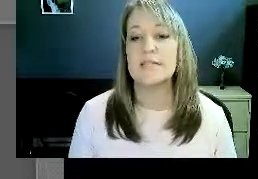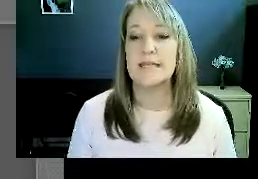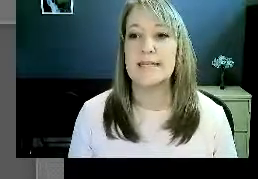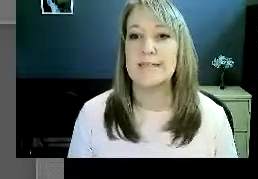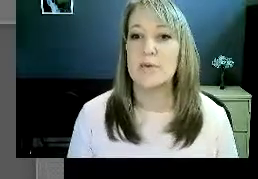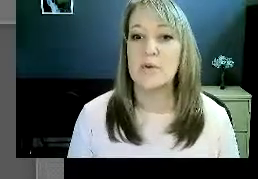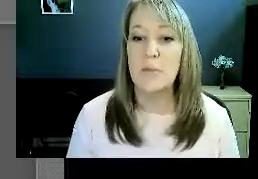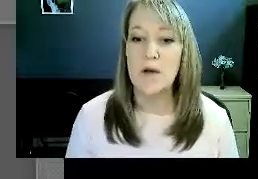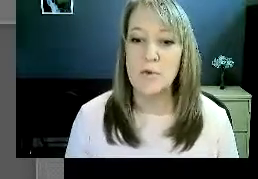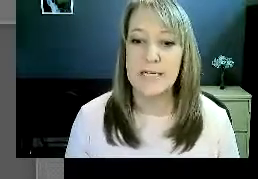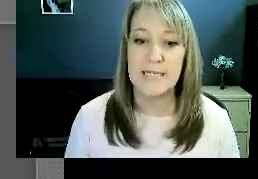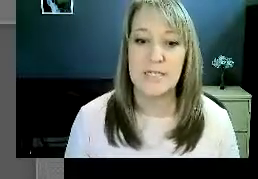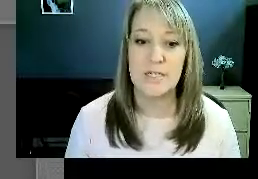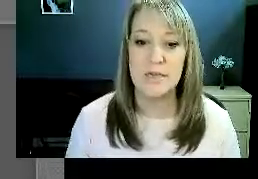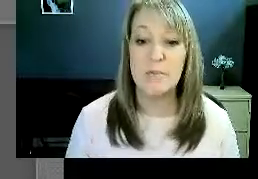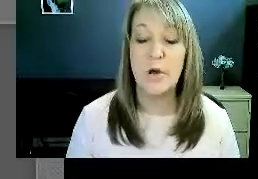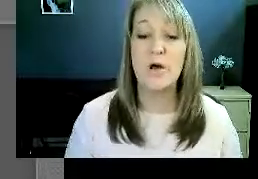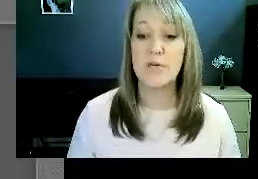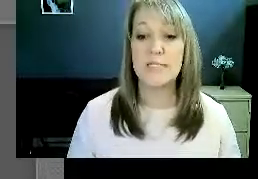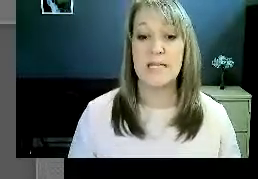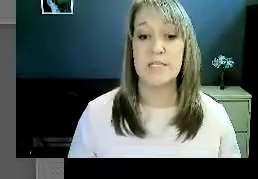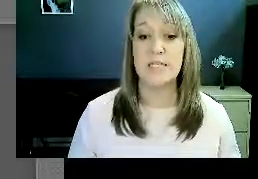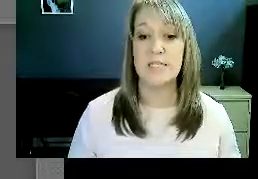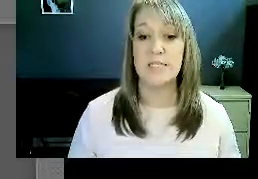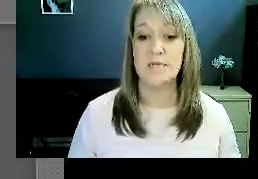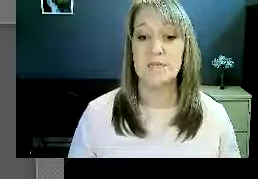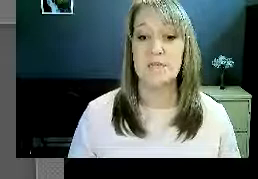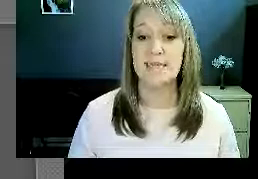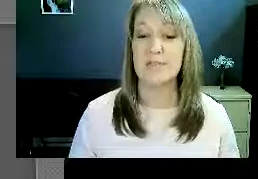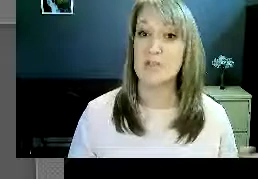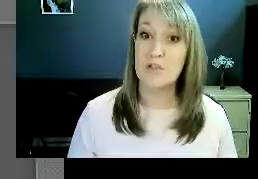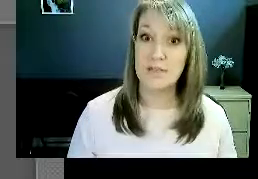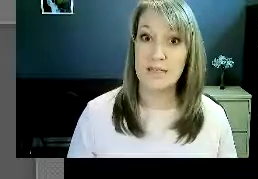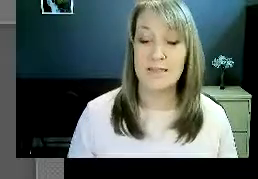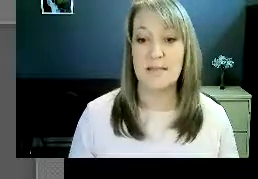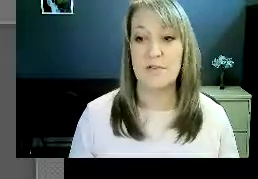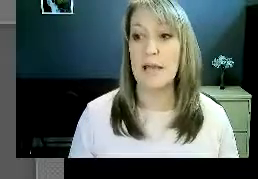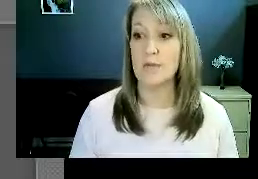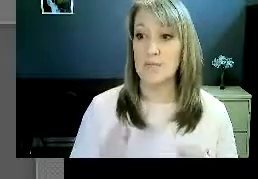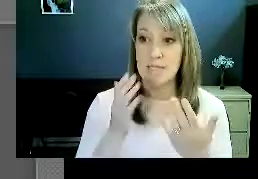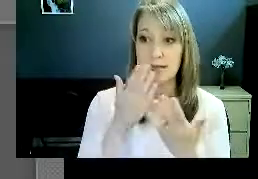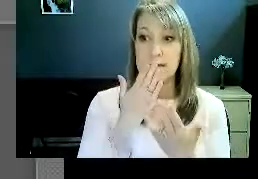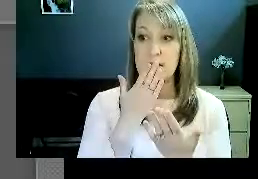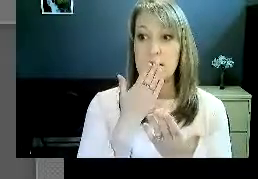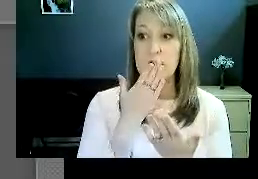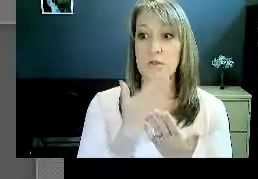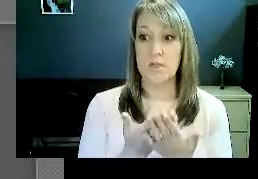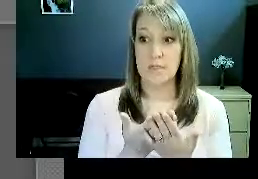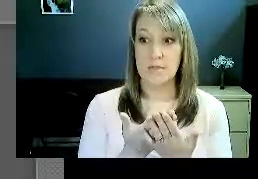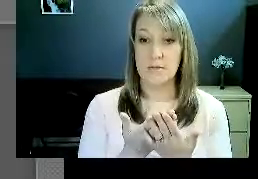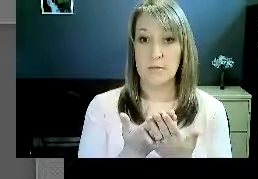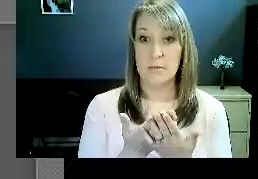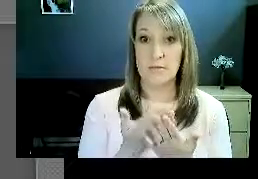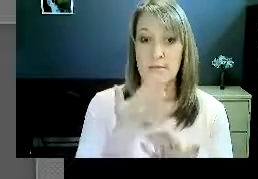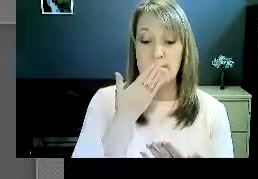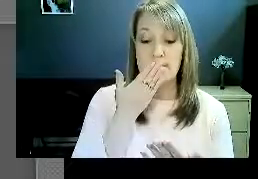So let's look at an example of palm orientation. Palm orientation is the difference between the sign for good and the sign for bad. Watch this. Good,